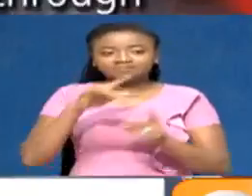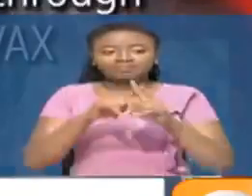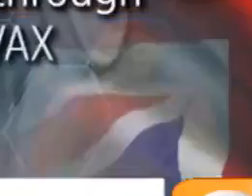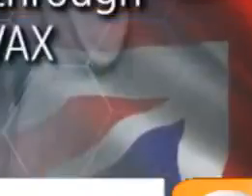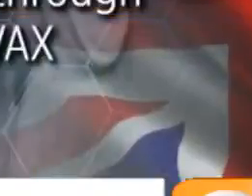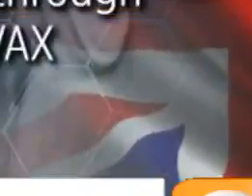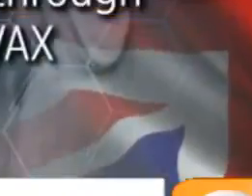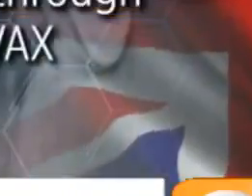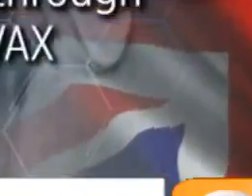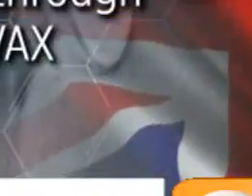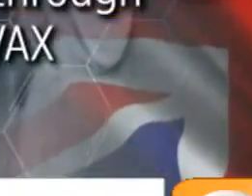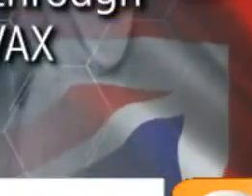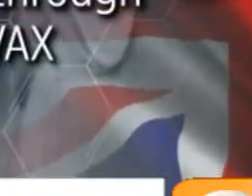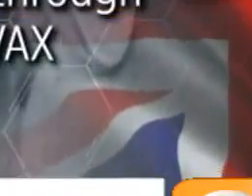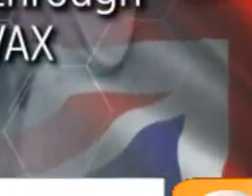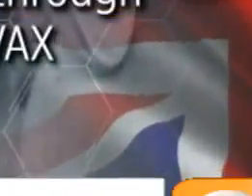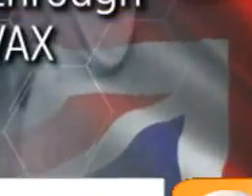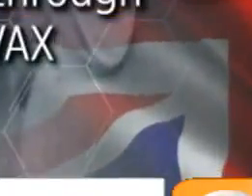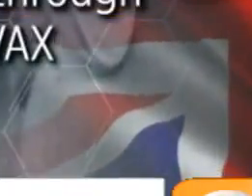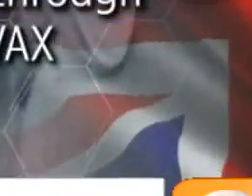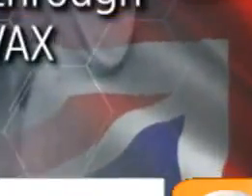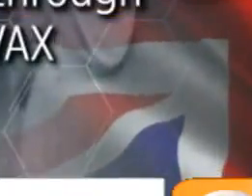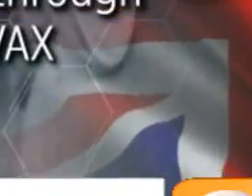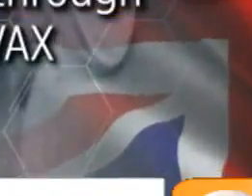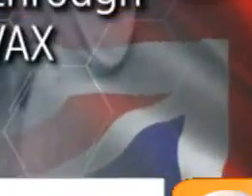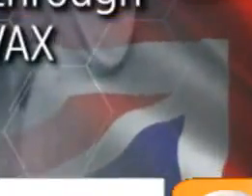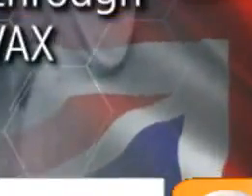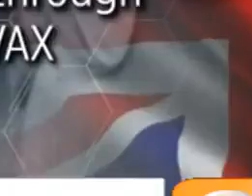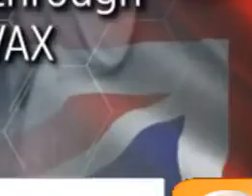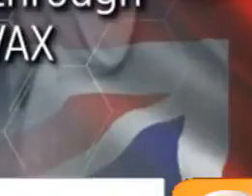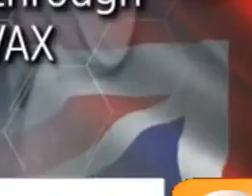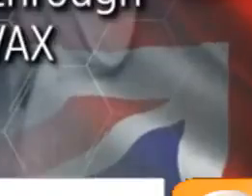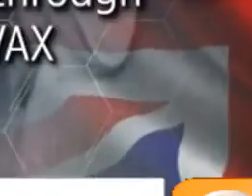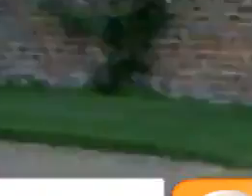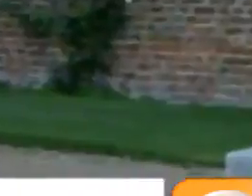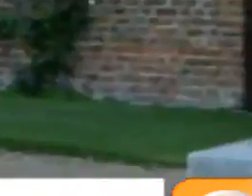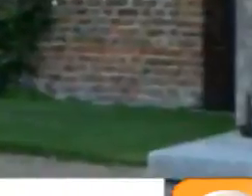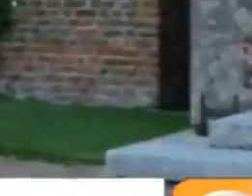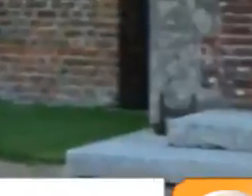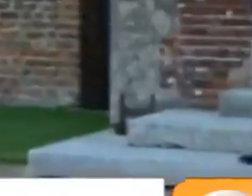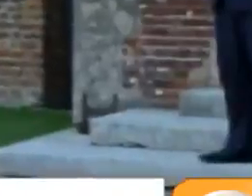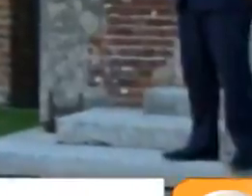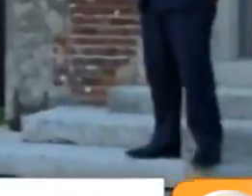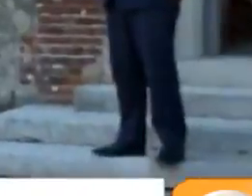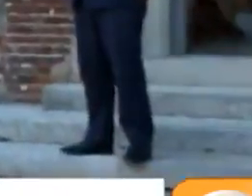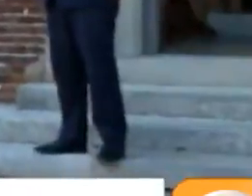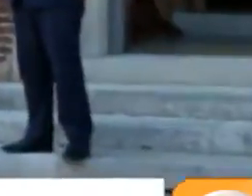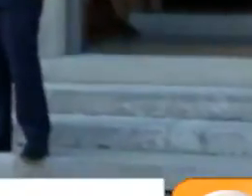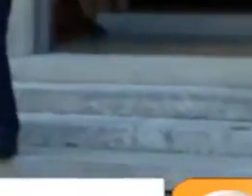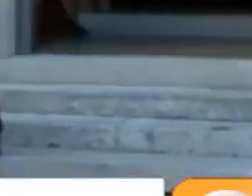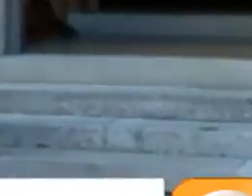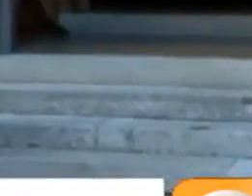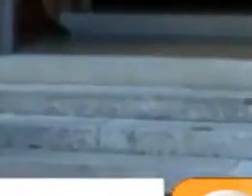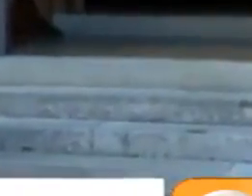them will be shared directly to Kenya, while the other half will be through the vaccine sharing program, COVAX. The announcement